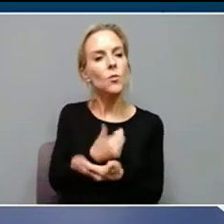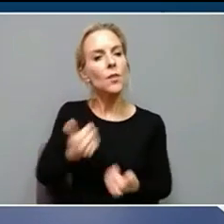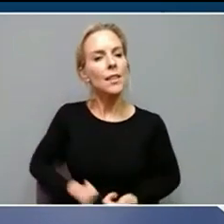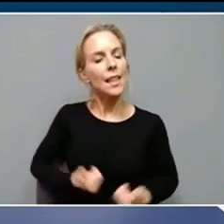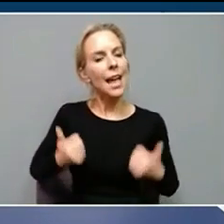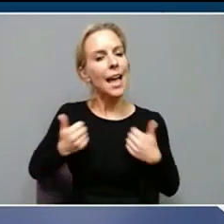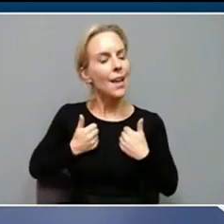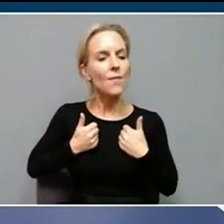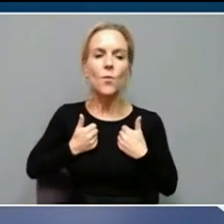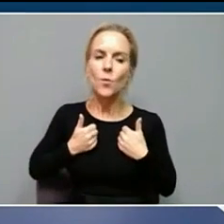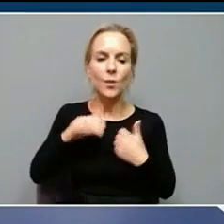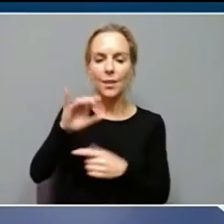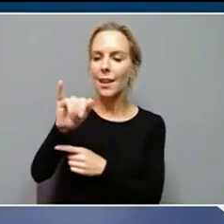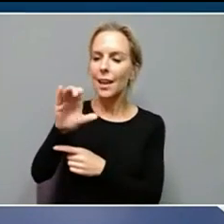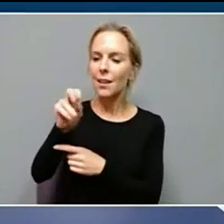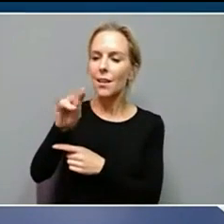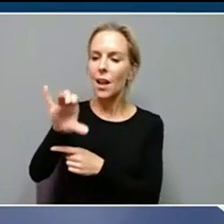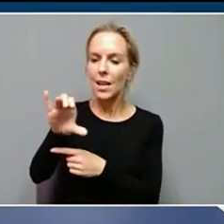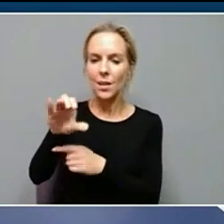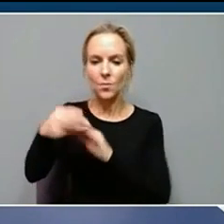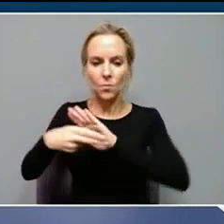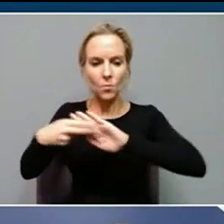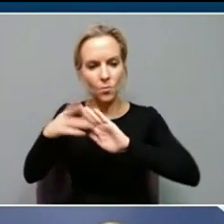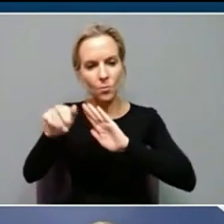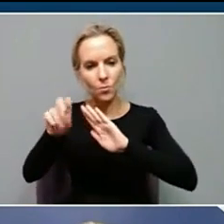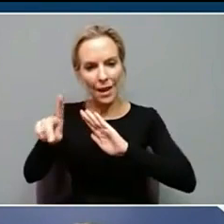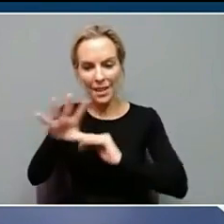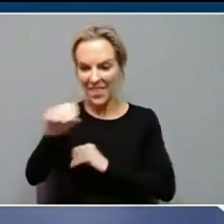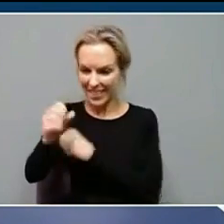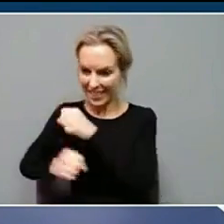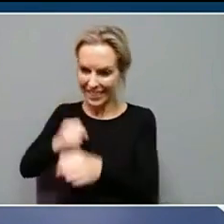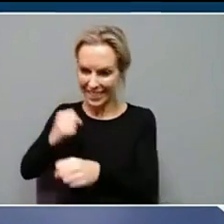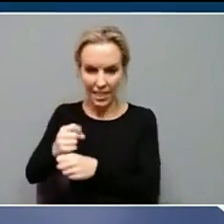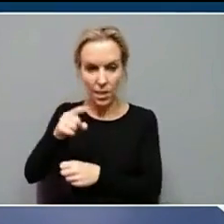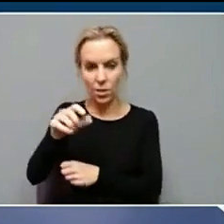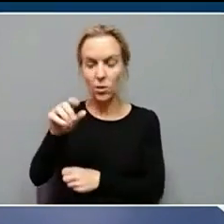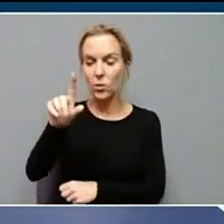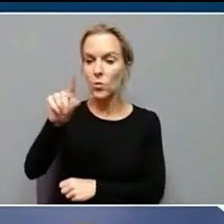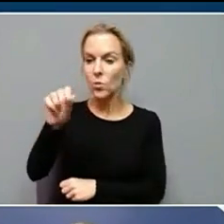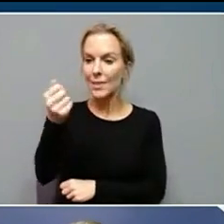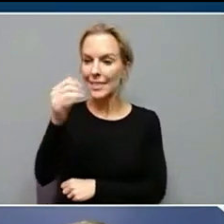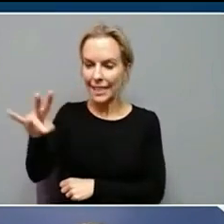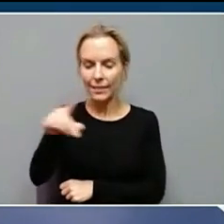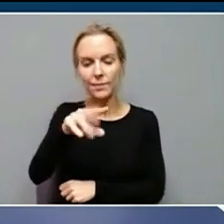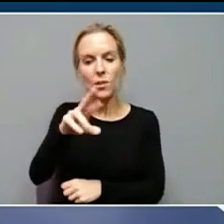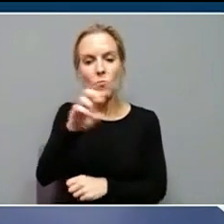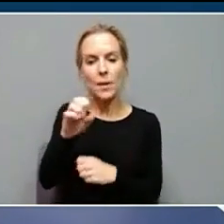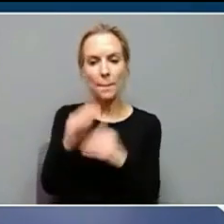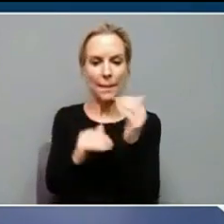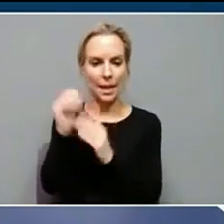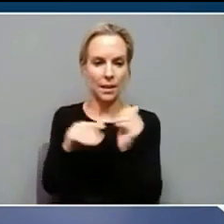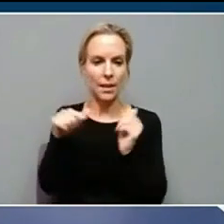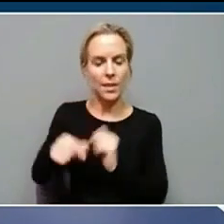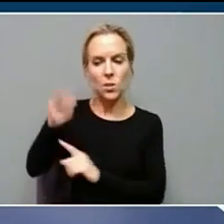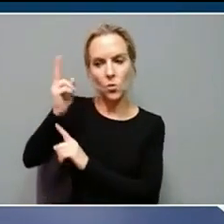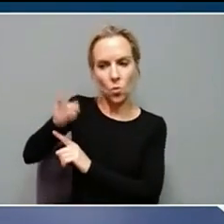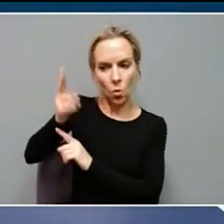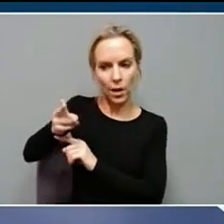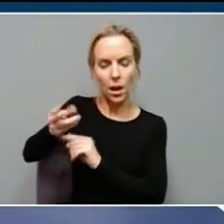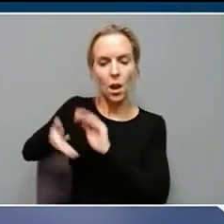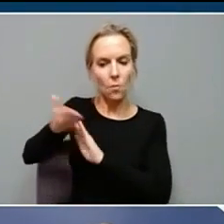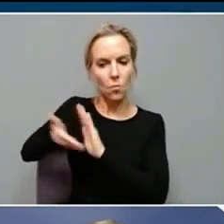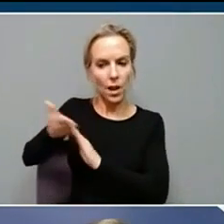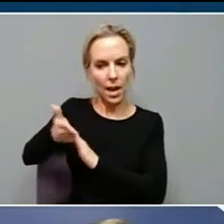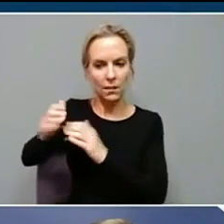after 50 years off the market. In 2017, he rebuilt this historic operation in Lexington's